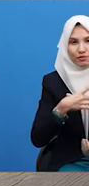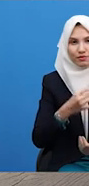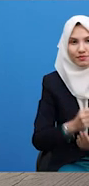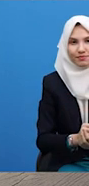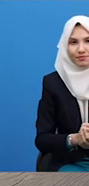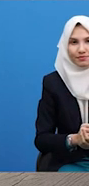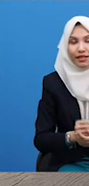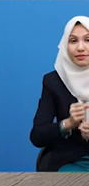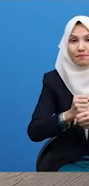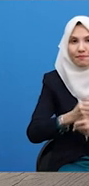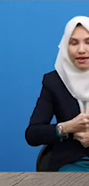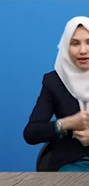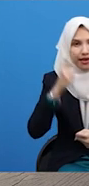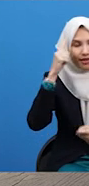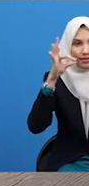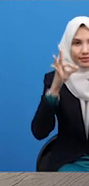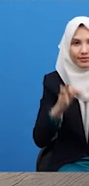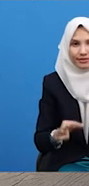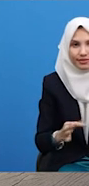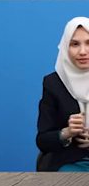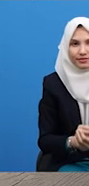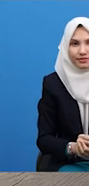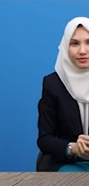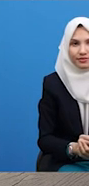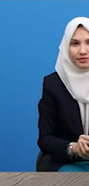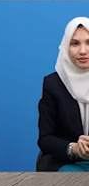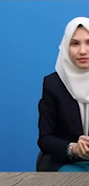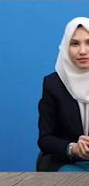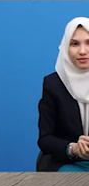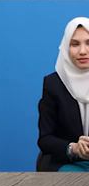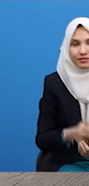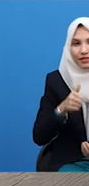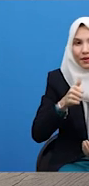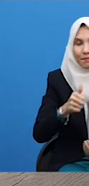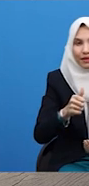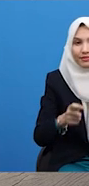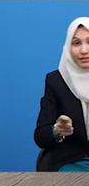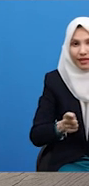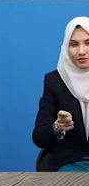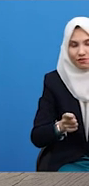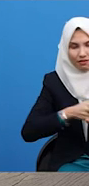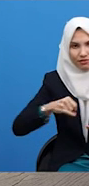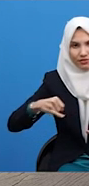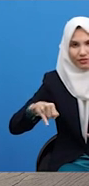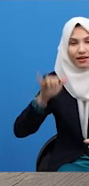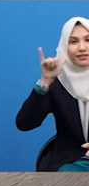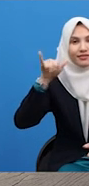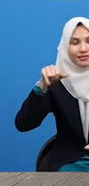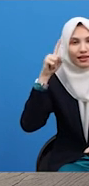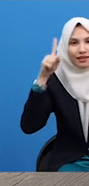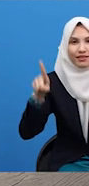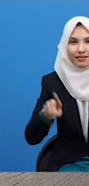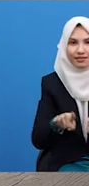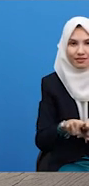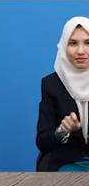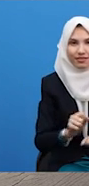make a decision. So, do we agree that taking the train is the best transport for a long journey? Yes, I